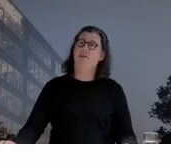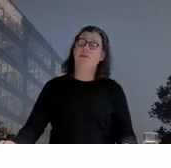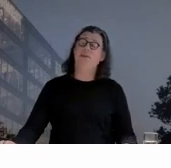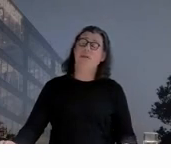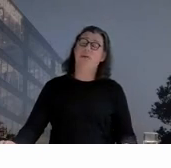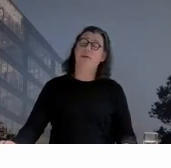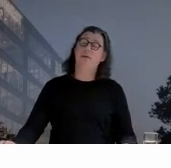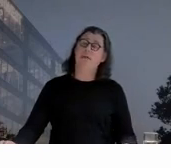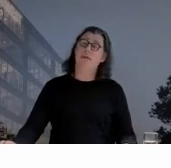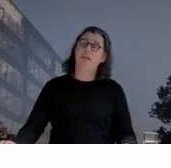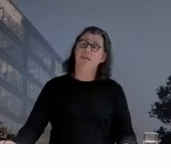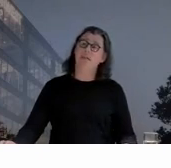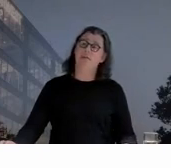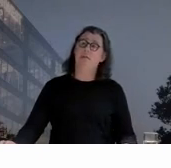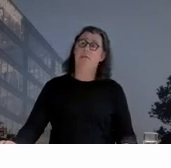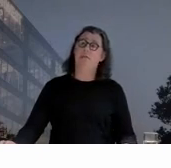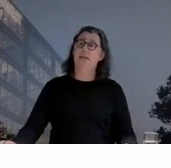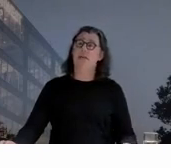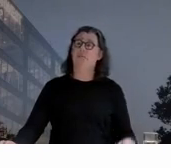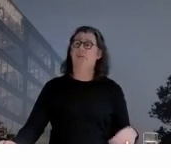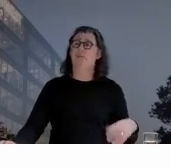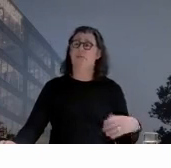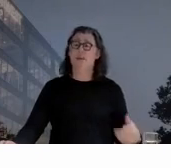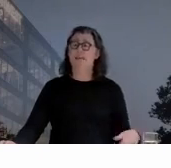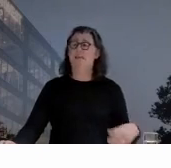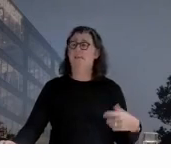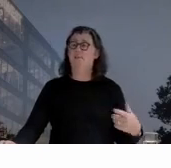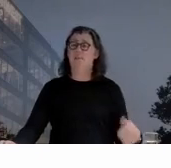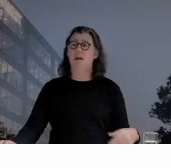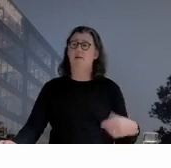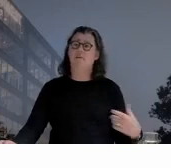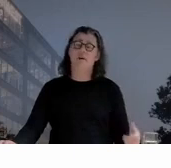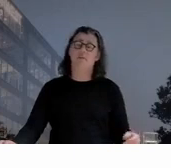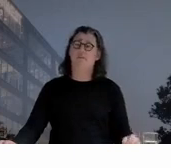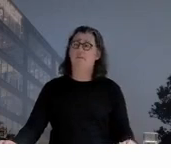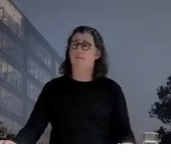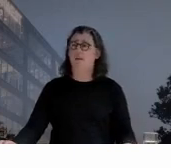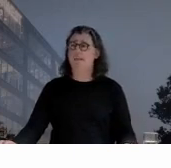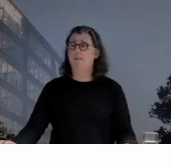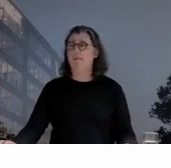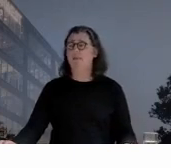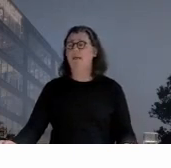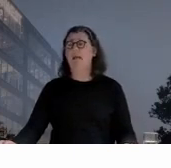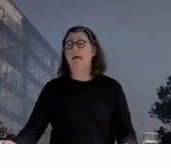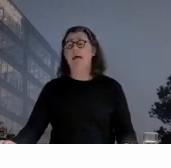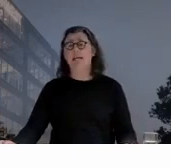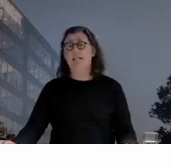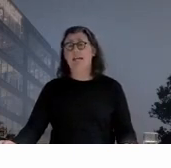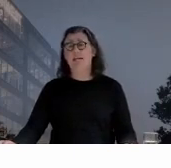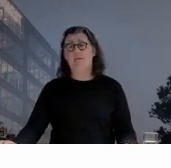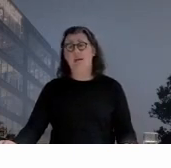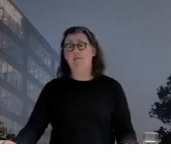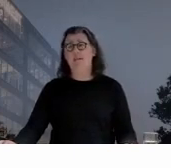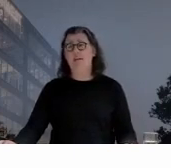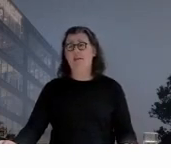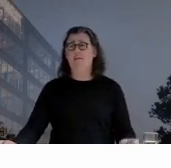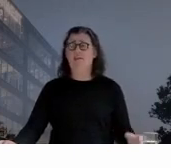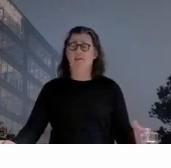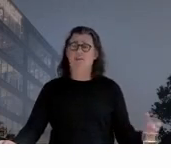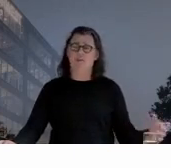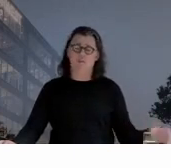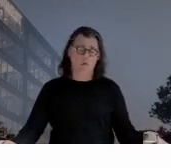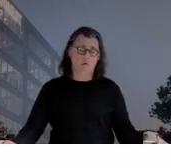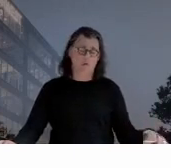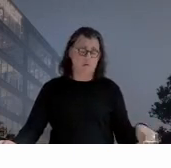you've included in-use stage, which is maintenance, repair, refurbishment, replacement, and the end-of-life stage,